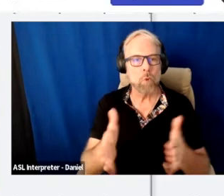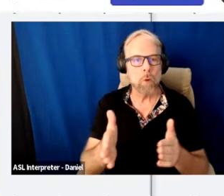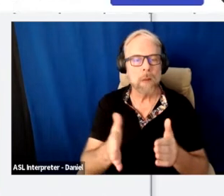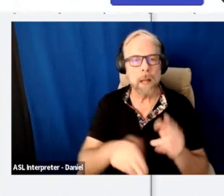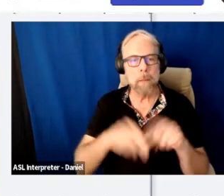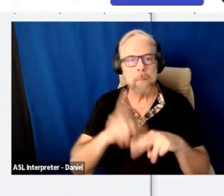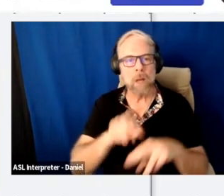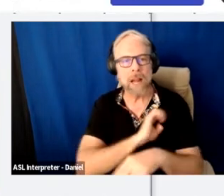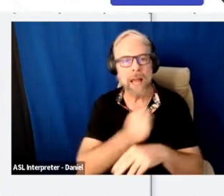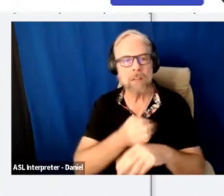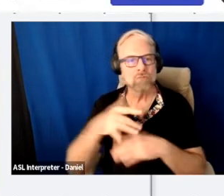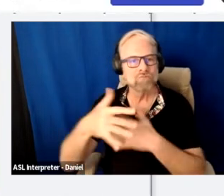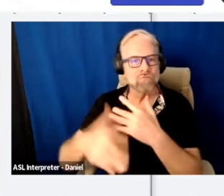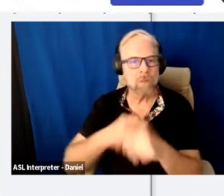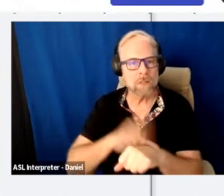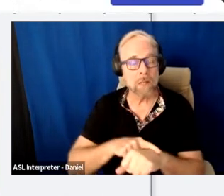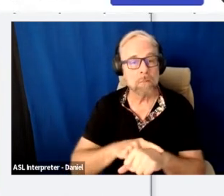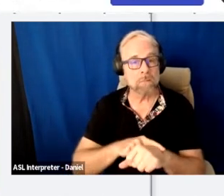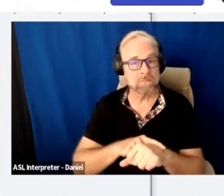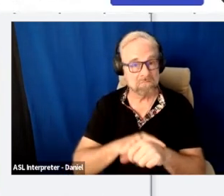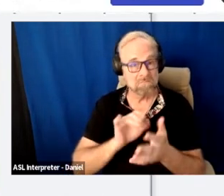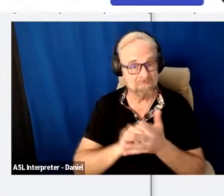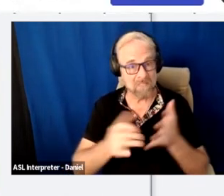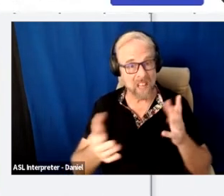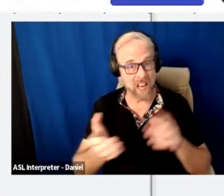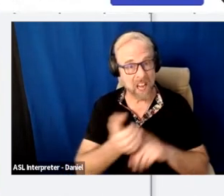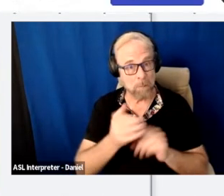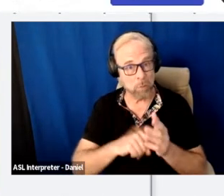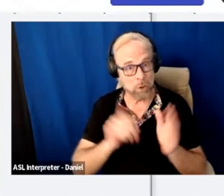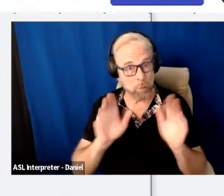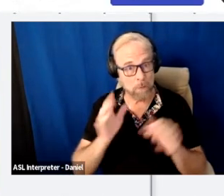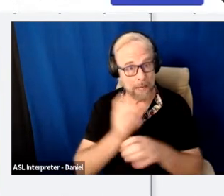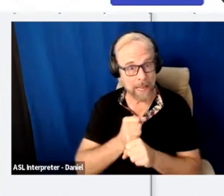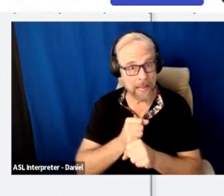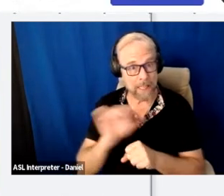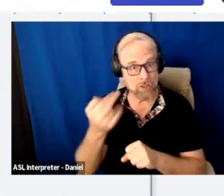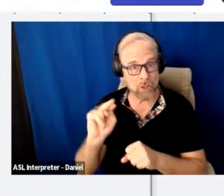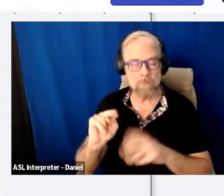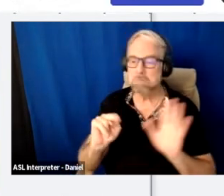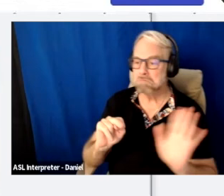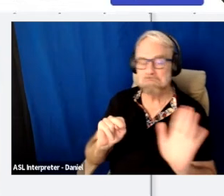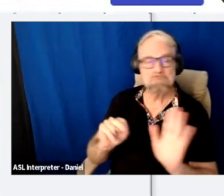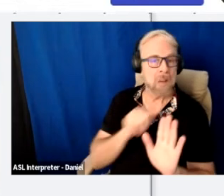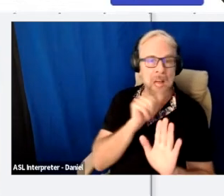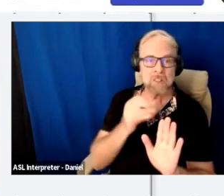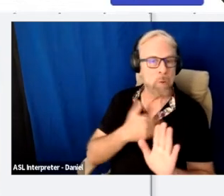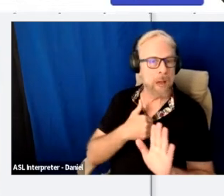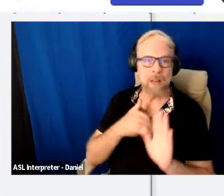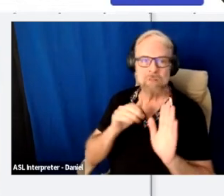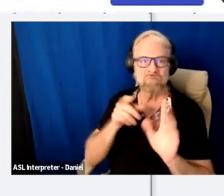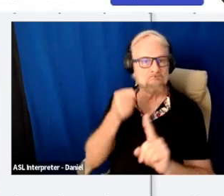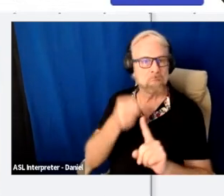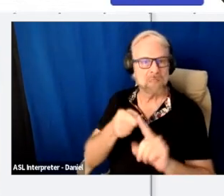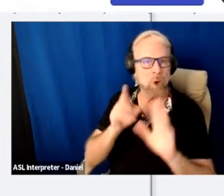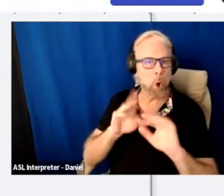energy over time. So did that capture what you were hoping to get at, Jen? Oh, I don't have specific hopes about it. I think